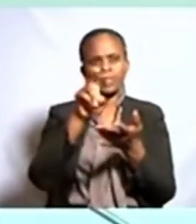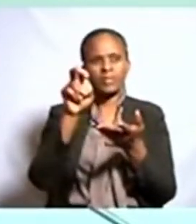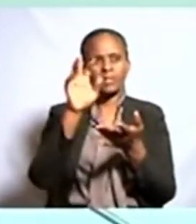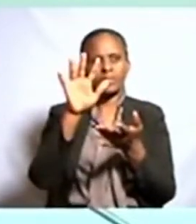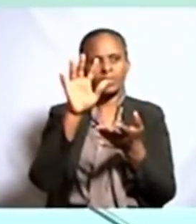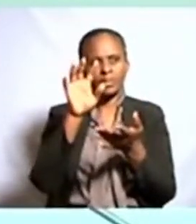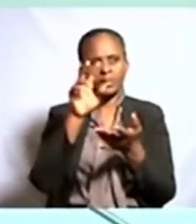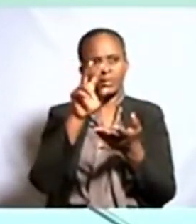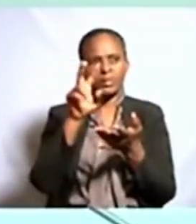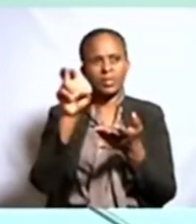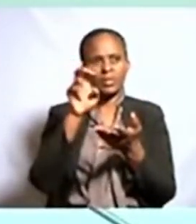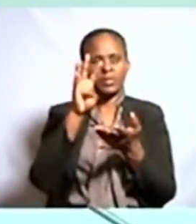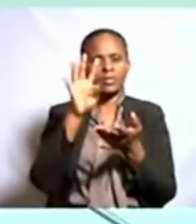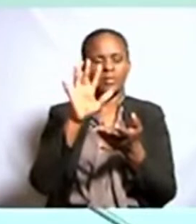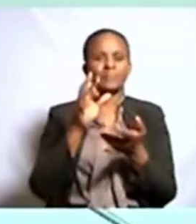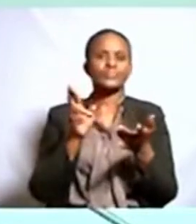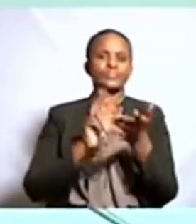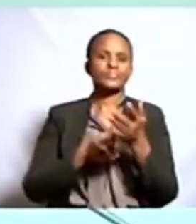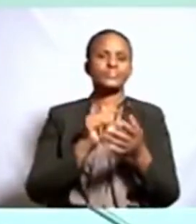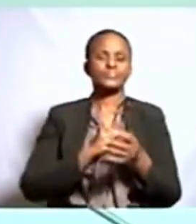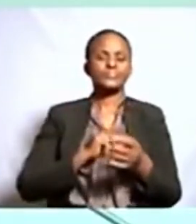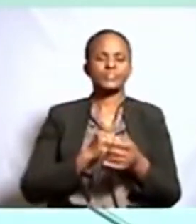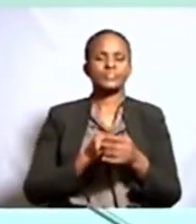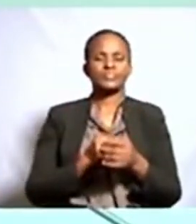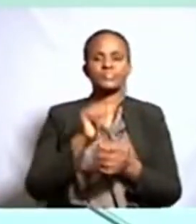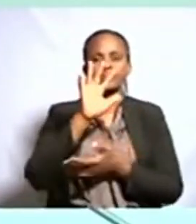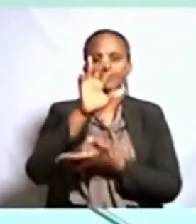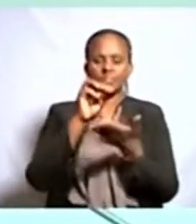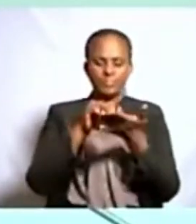5,330,245 sorry, I'll read that again.